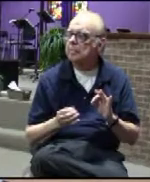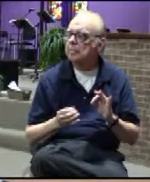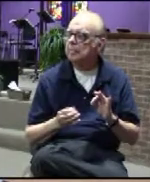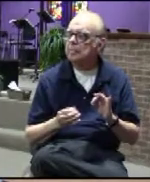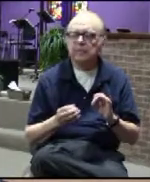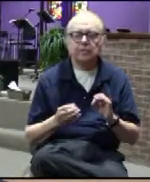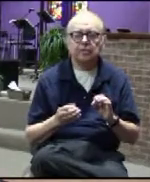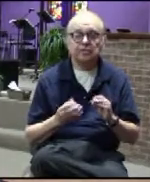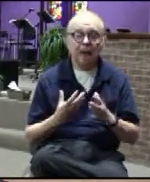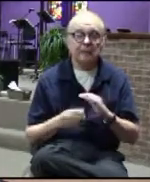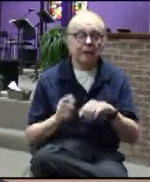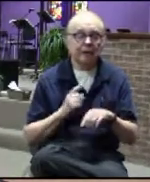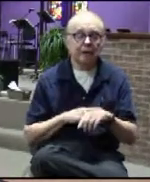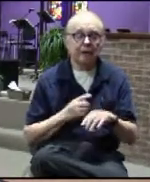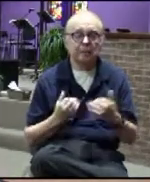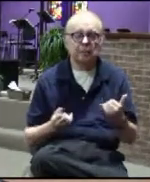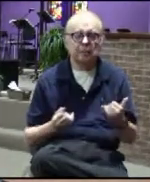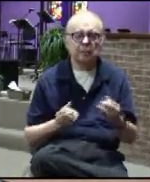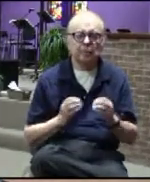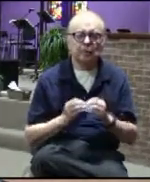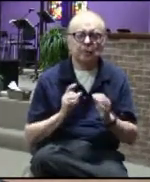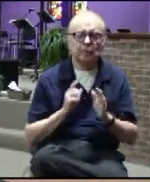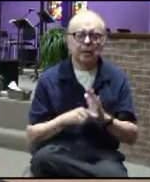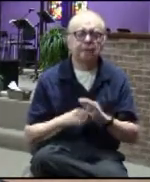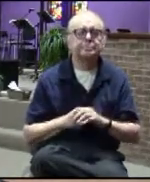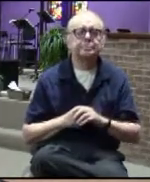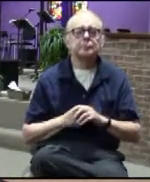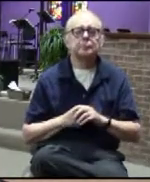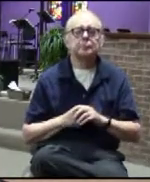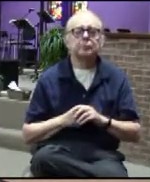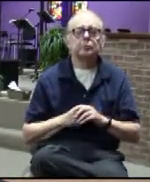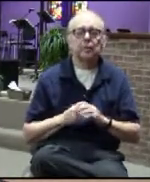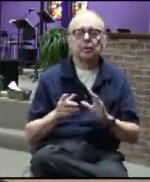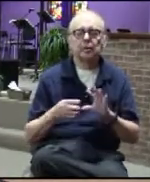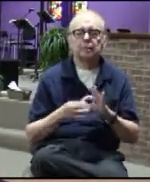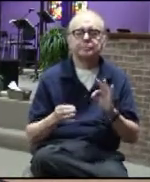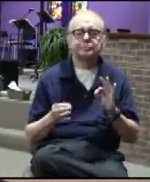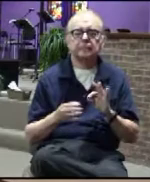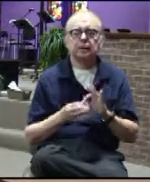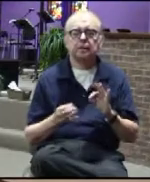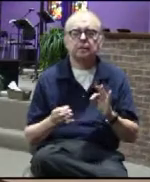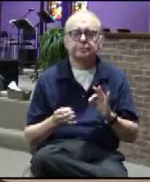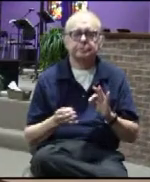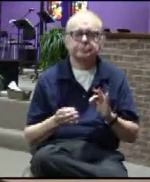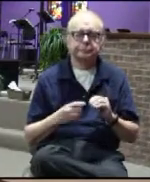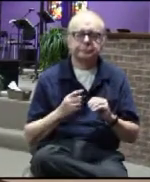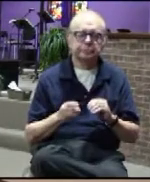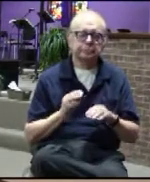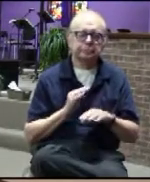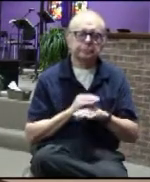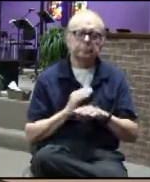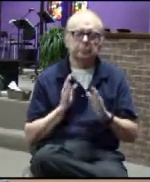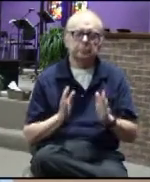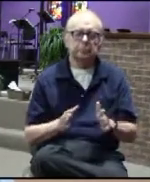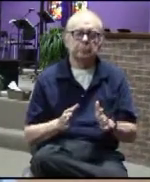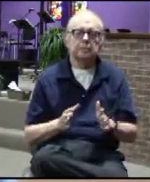because I've run out of time there was a a story of a missionary